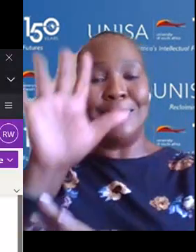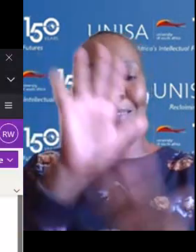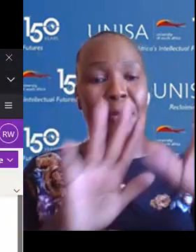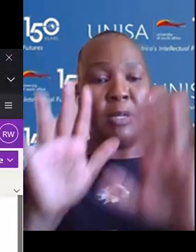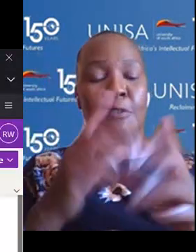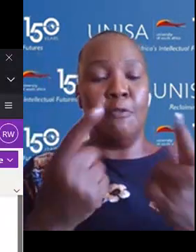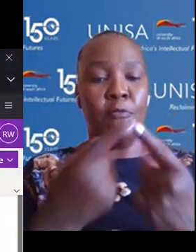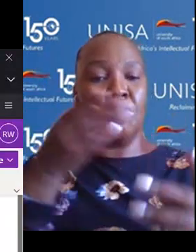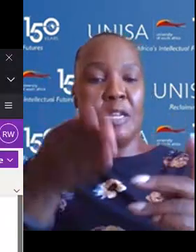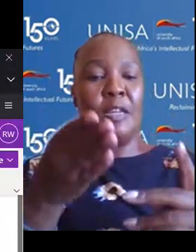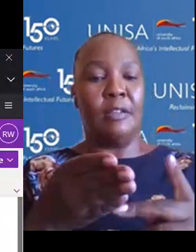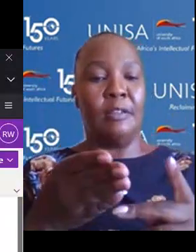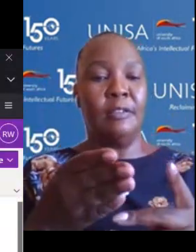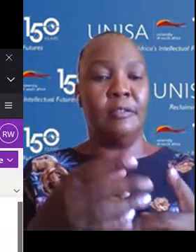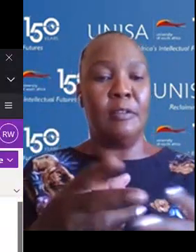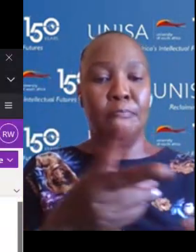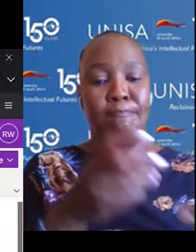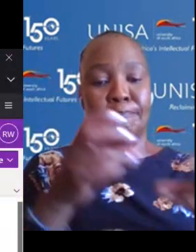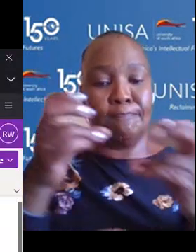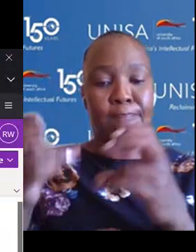over.